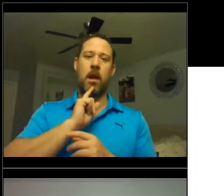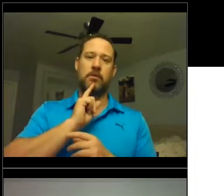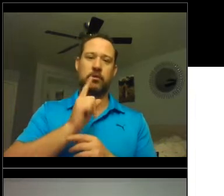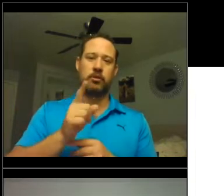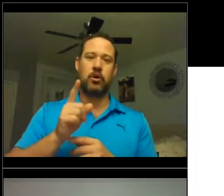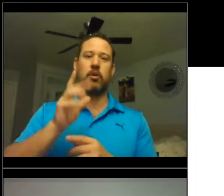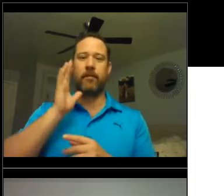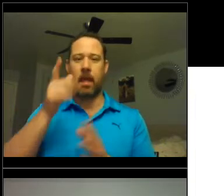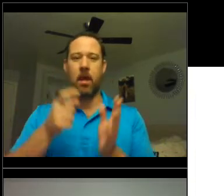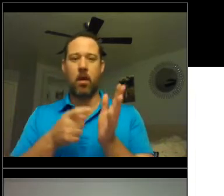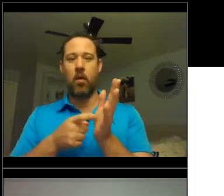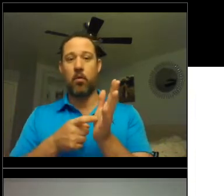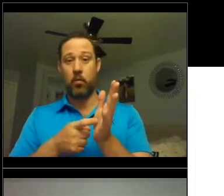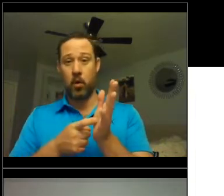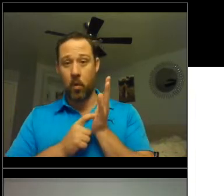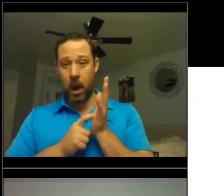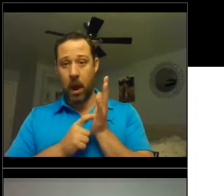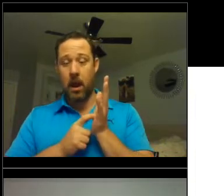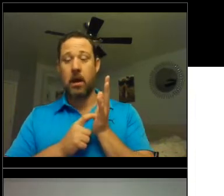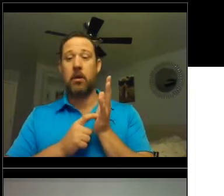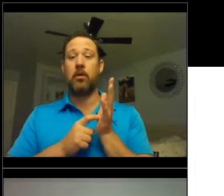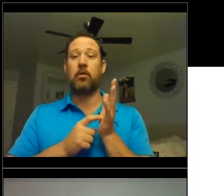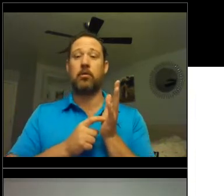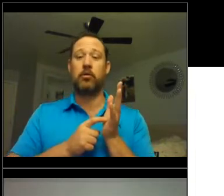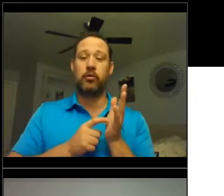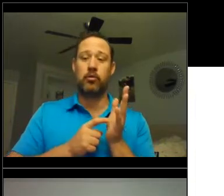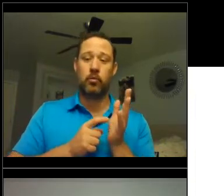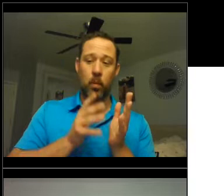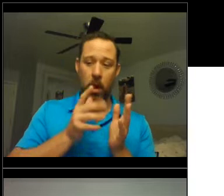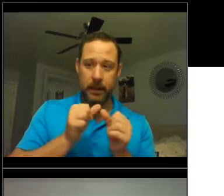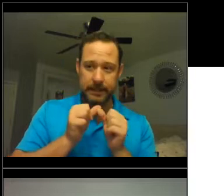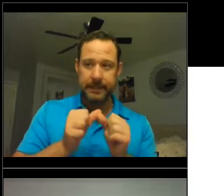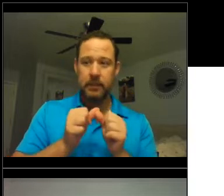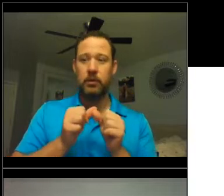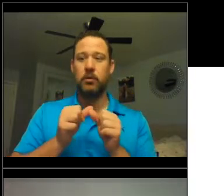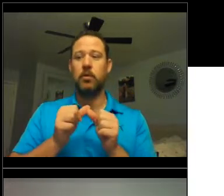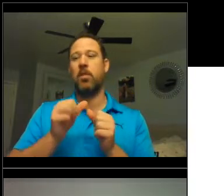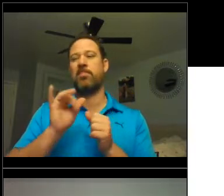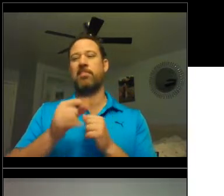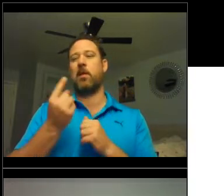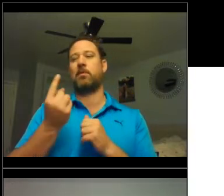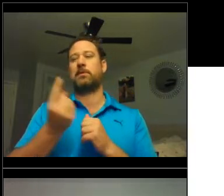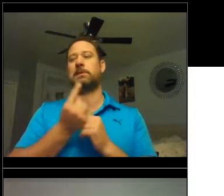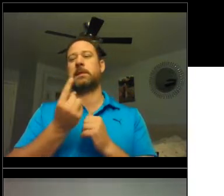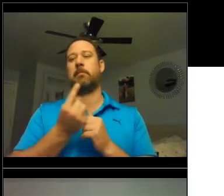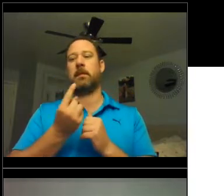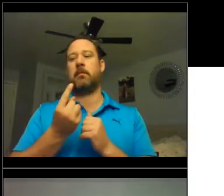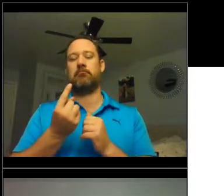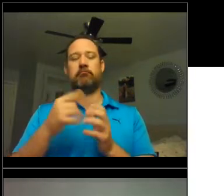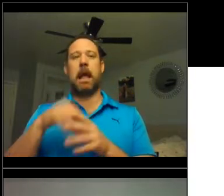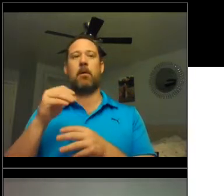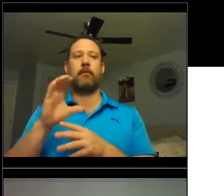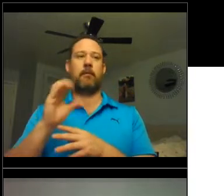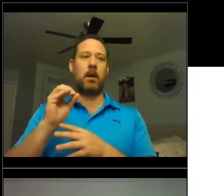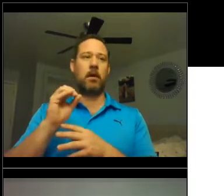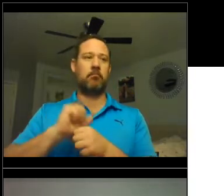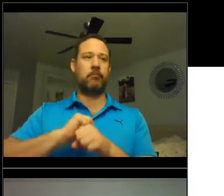that requirement to be able to hold hybrid meetings will continue. That was something that came out of the